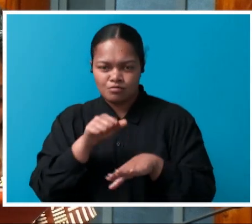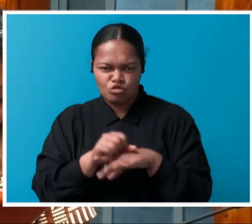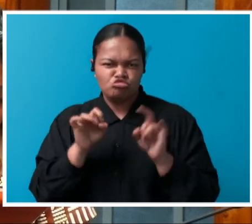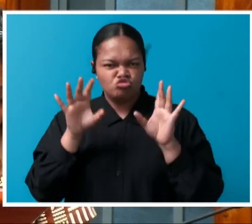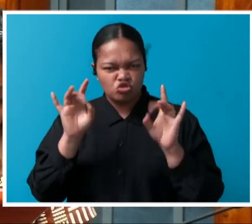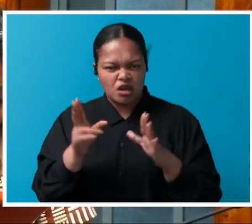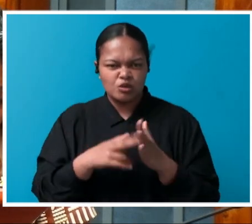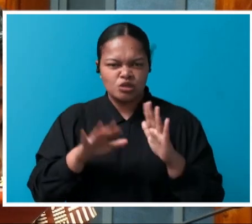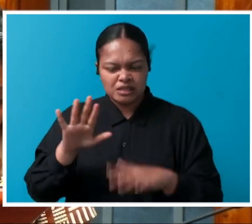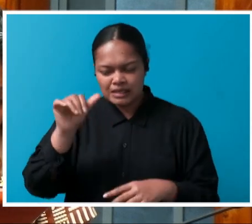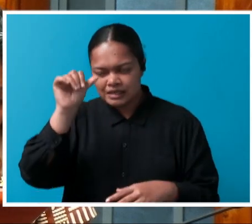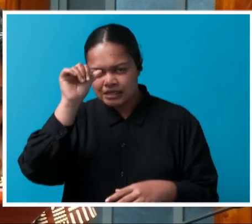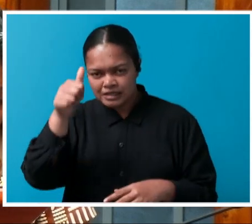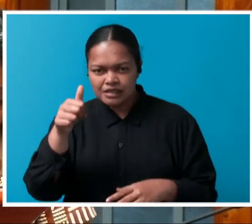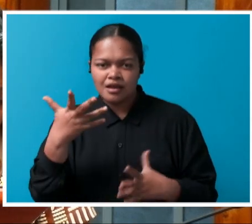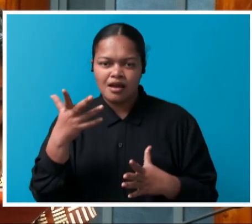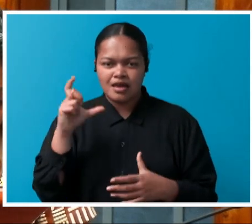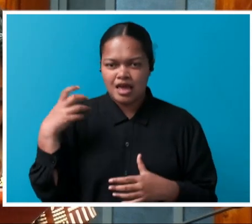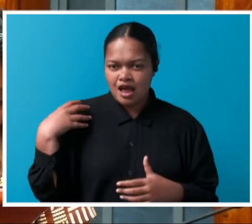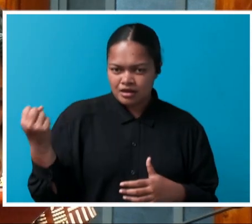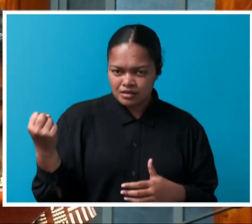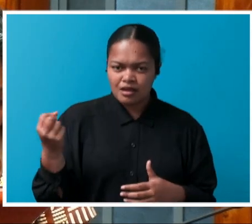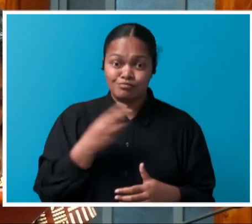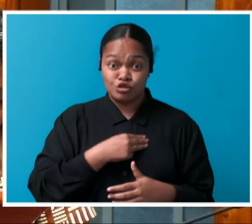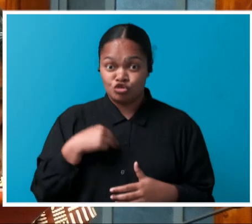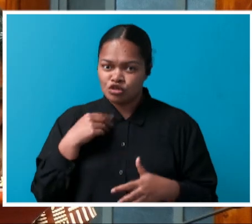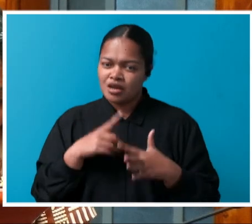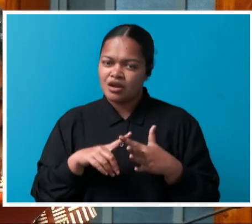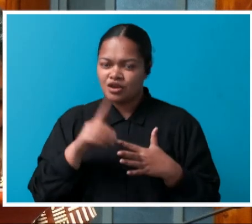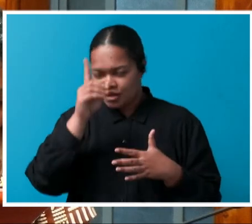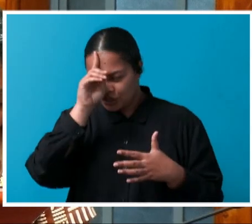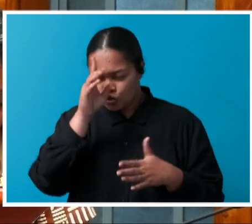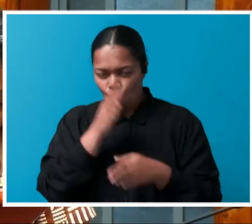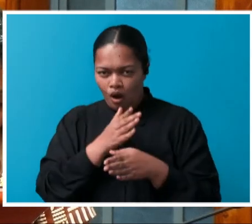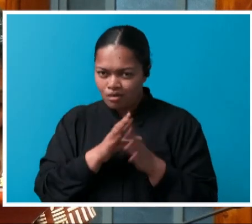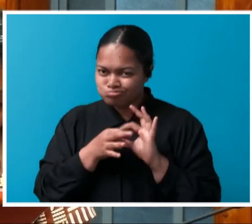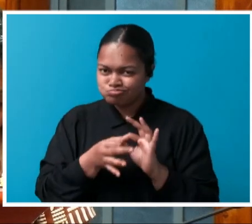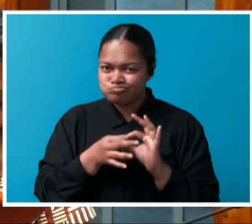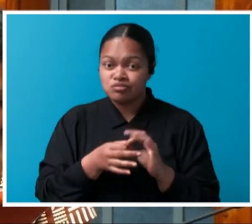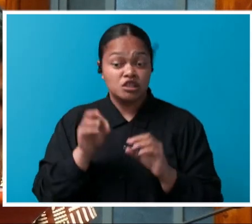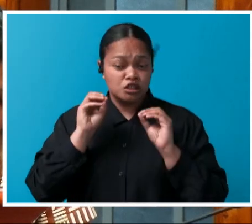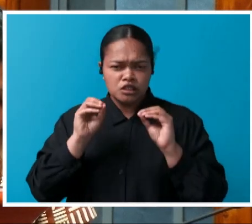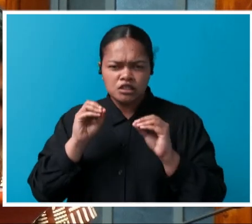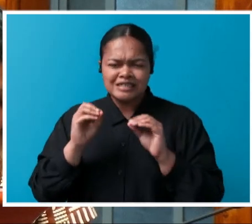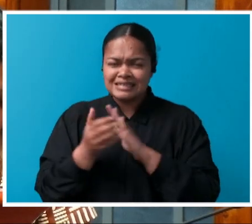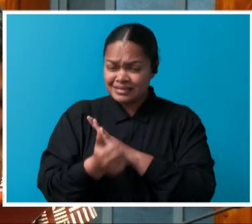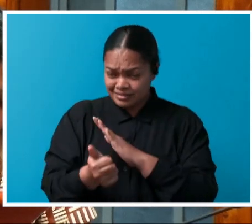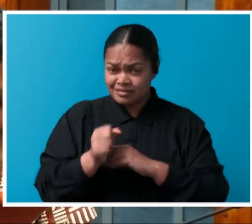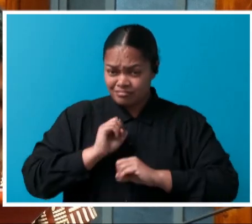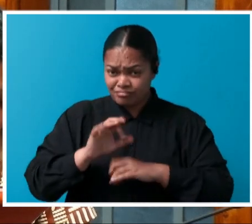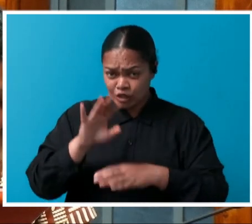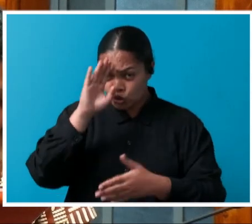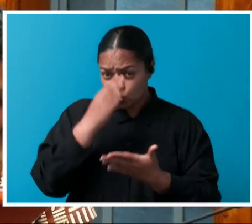India, and Canada, whereby the Ministry of Education is working to not only teach relevant skills to students,